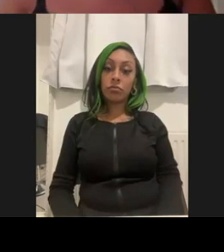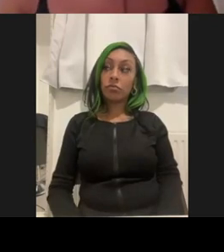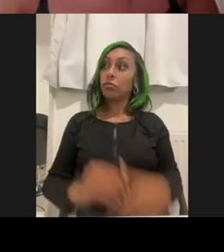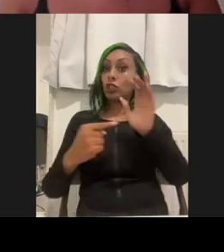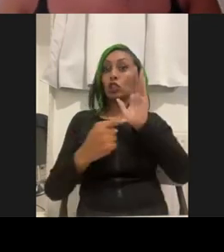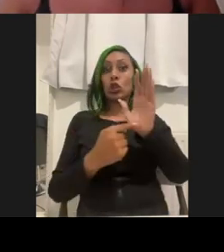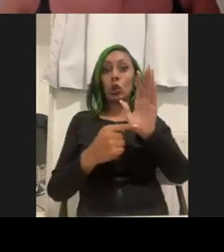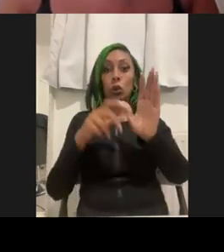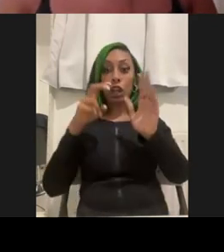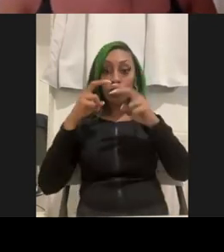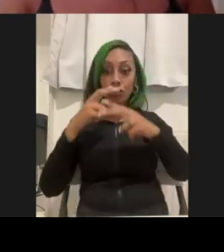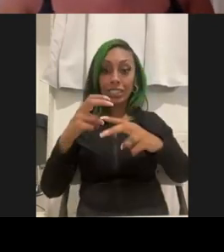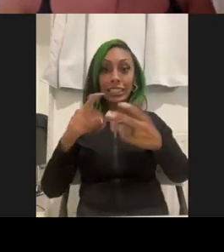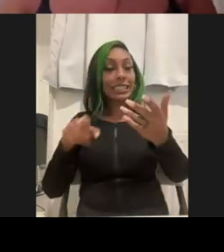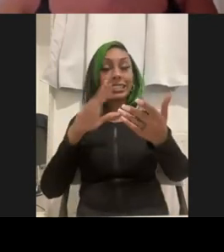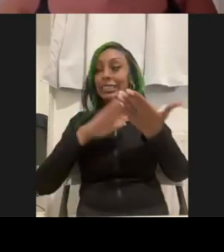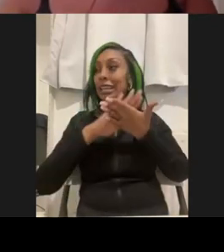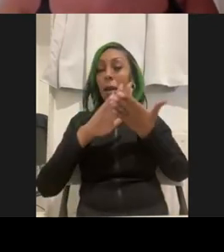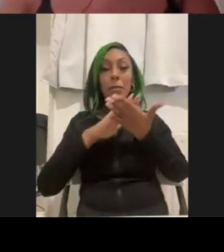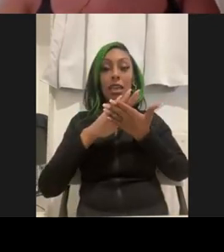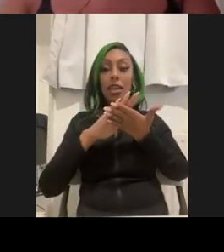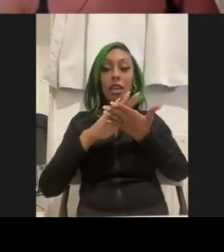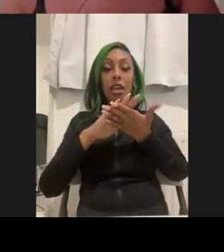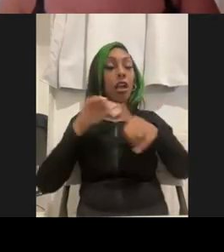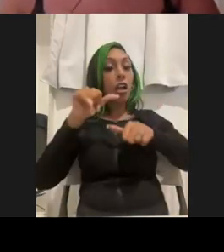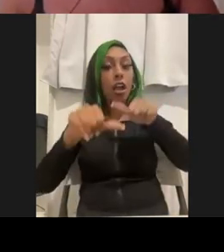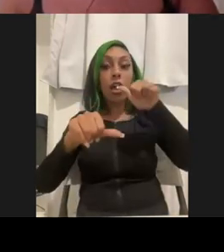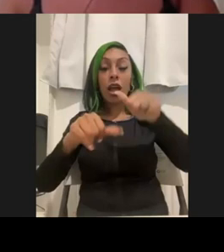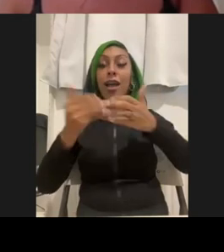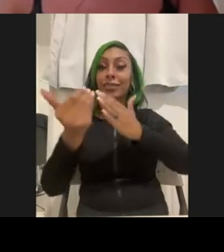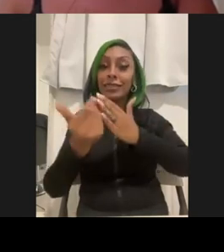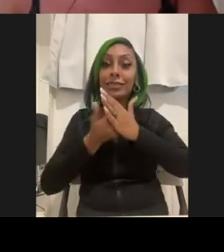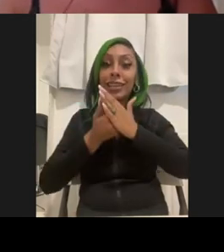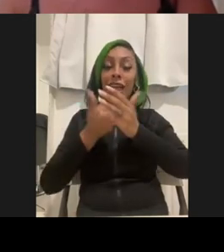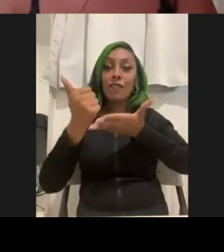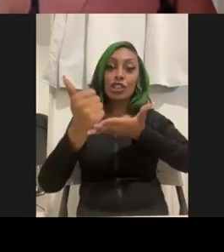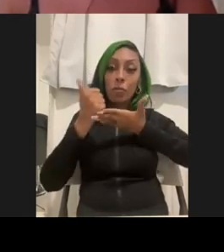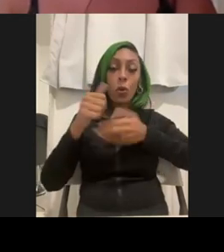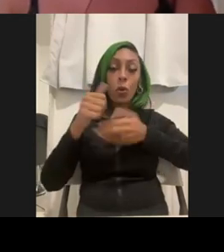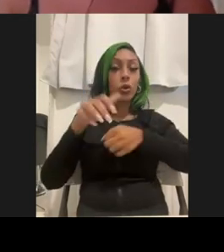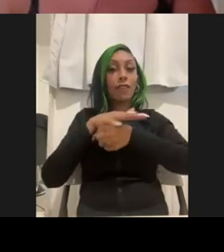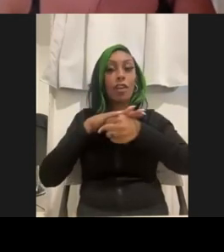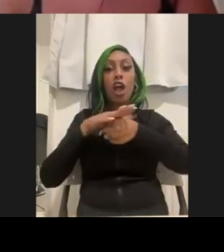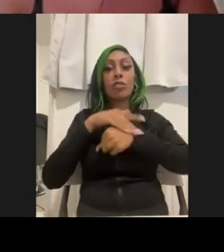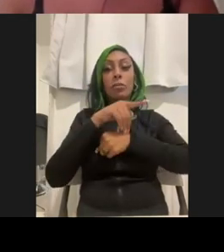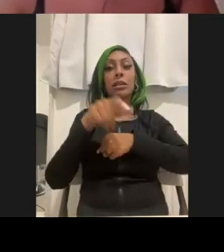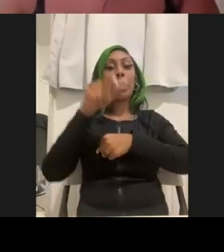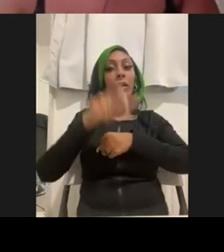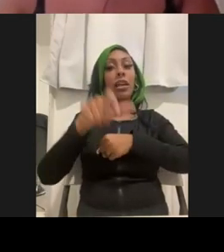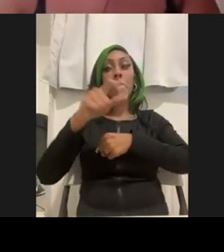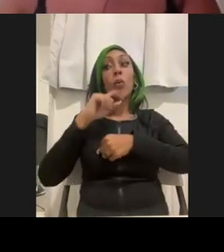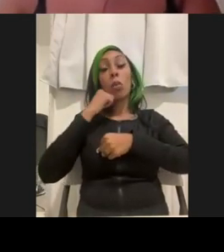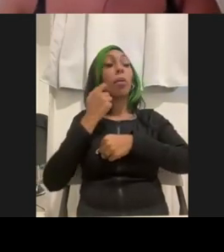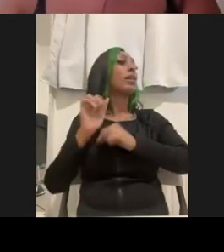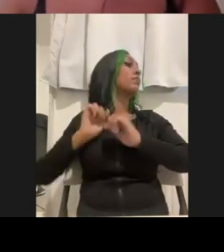does not signify that it will be conducted in a safe and supportive environment, people can be justifiably